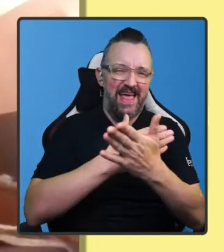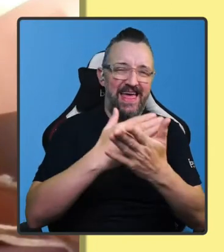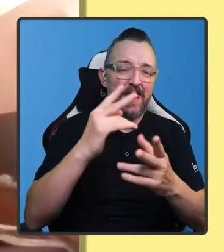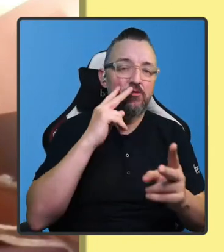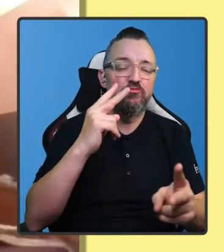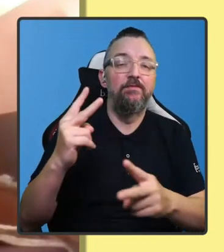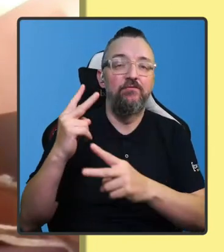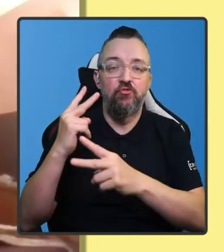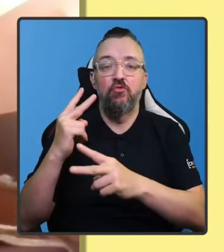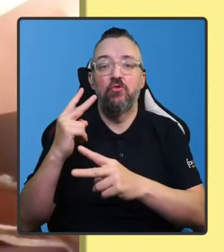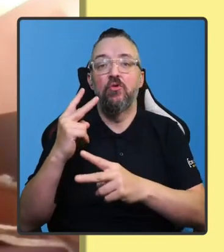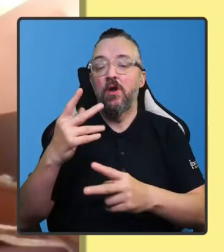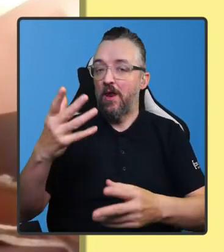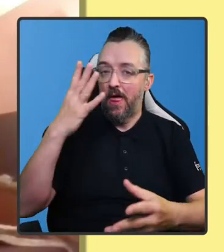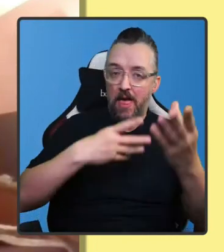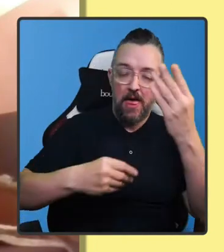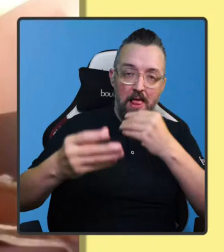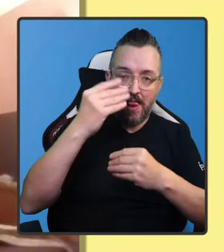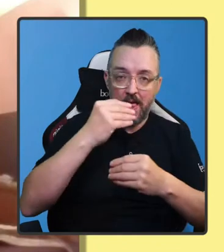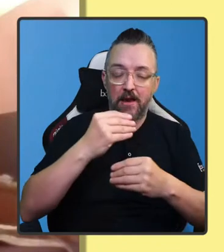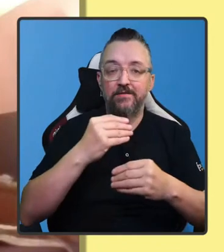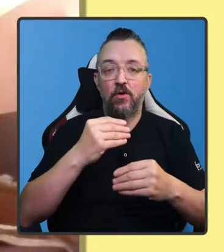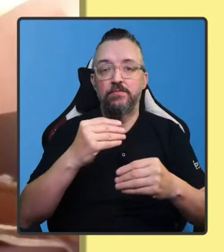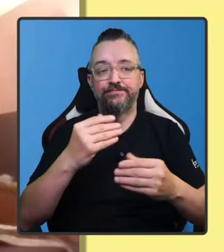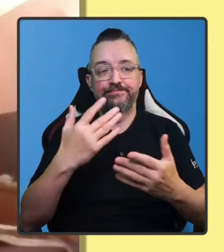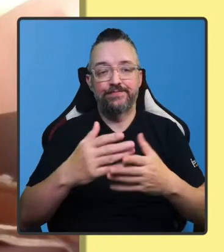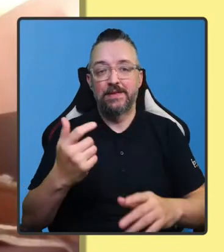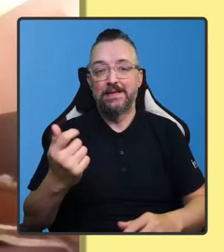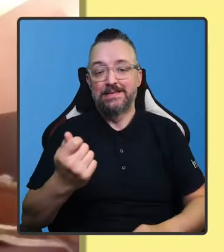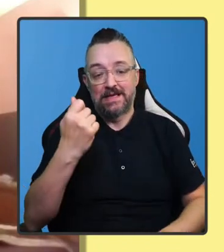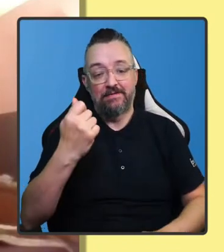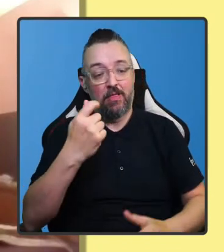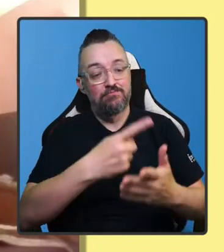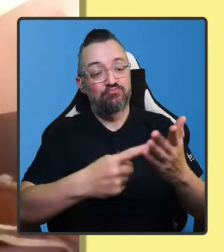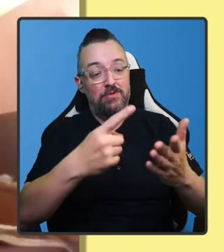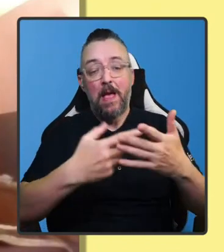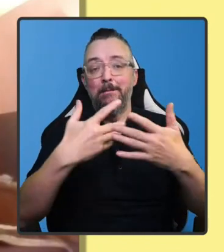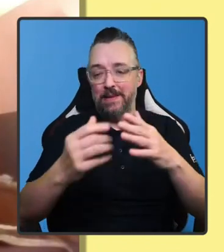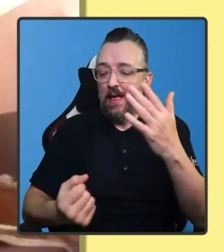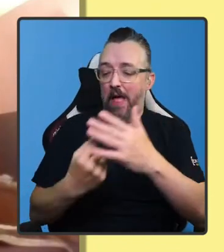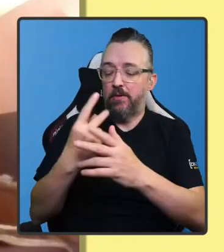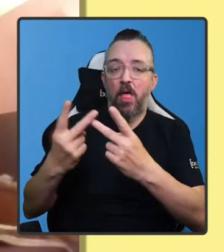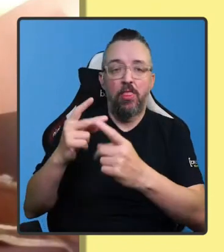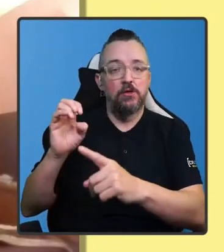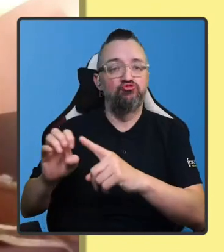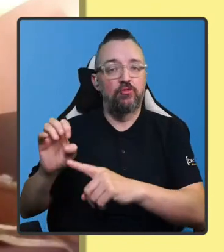and learn from the successful prohibition as achieved in other European countries.